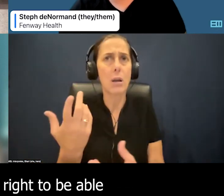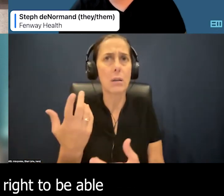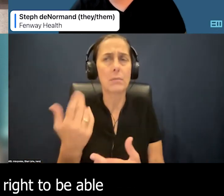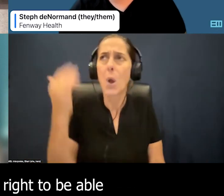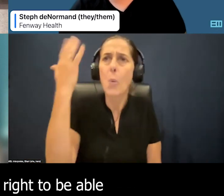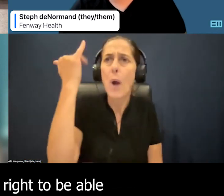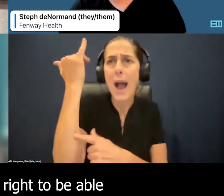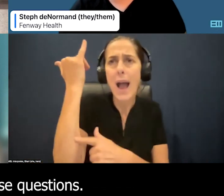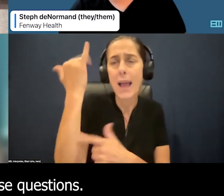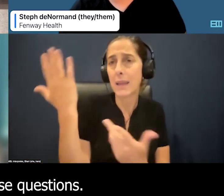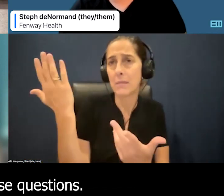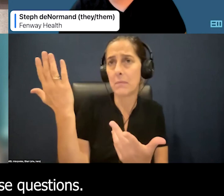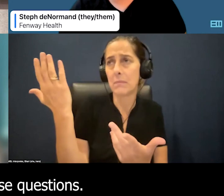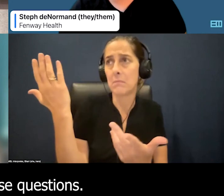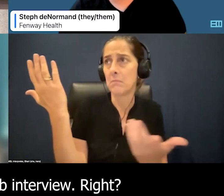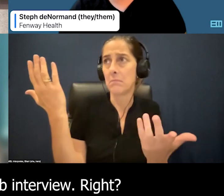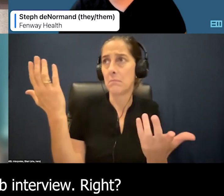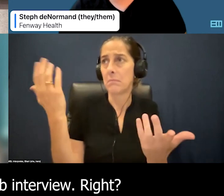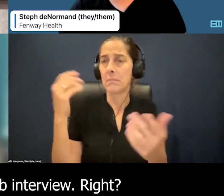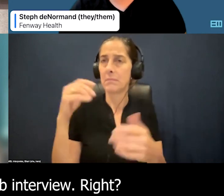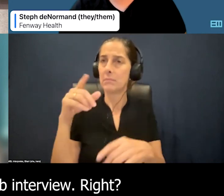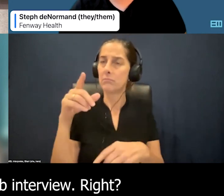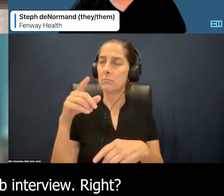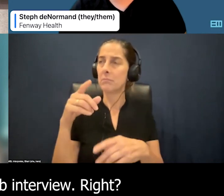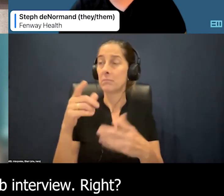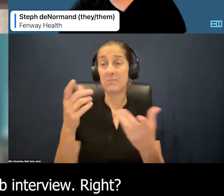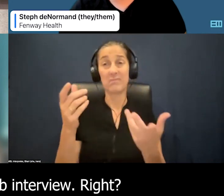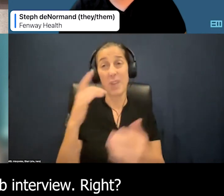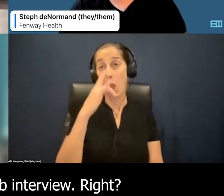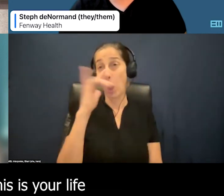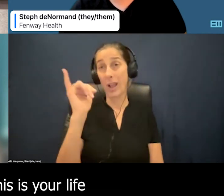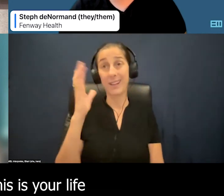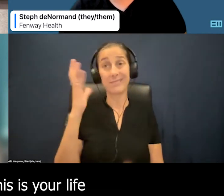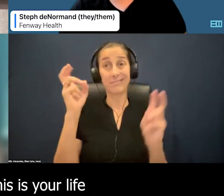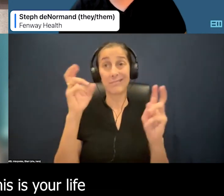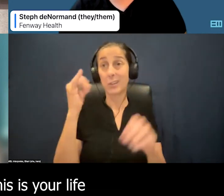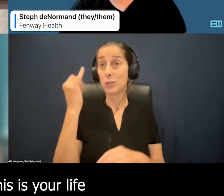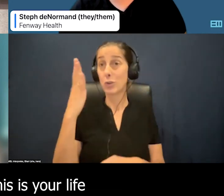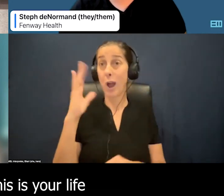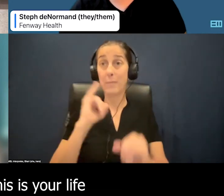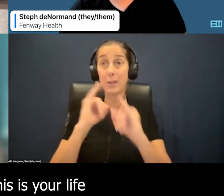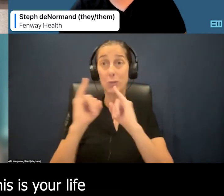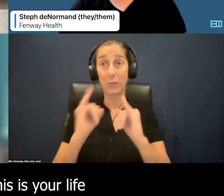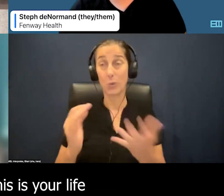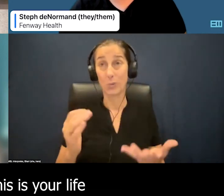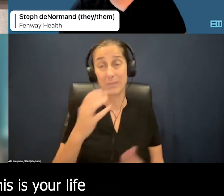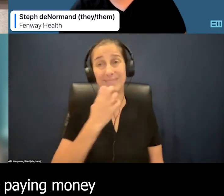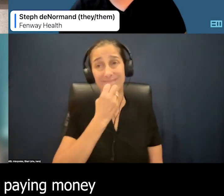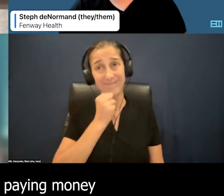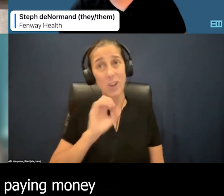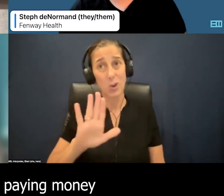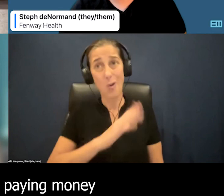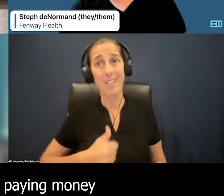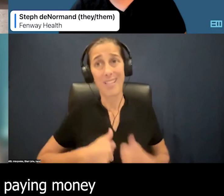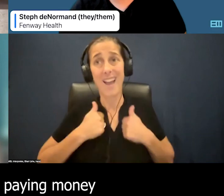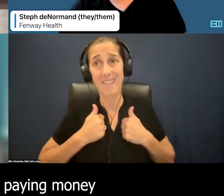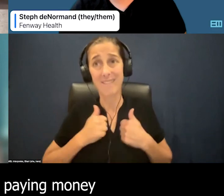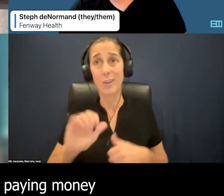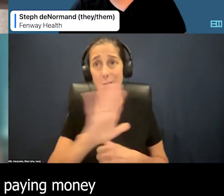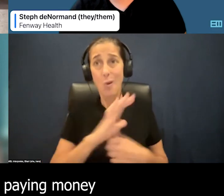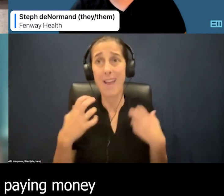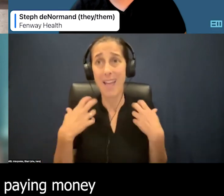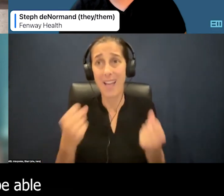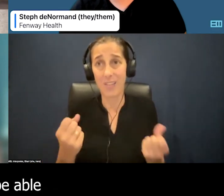you have the right to be able to ask these questions. Treat it like a job interview, right? Because this is your life. And you are